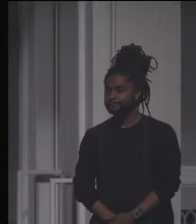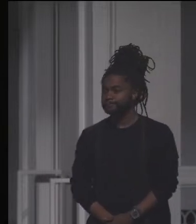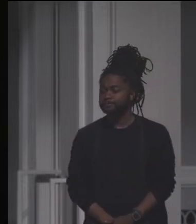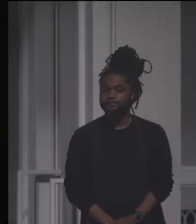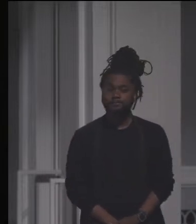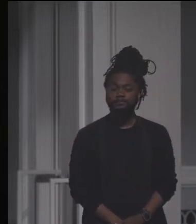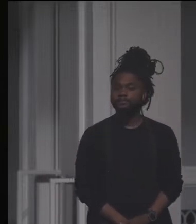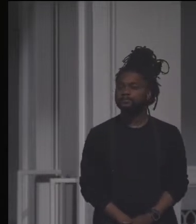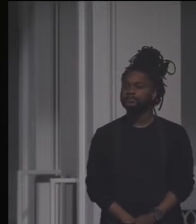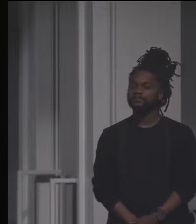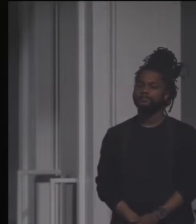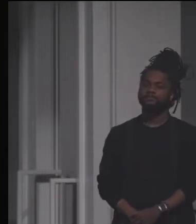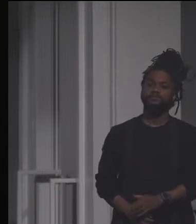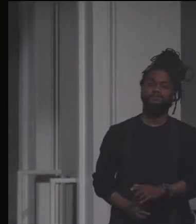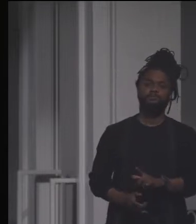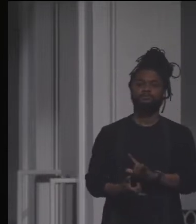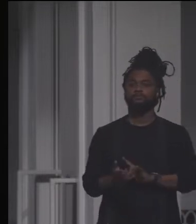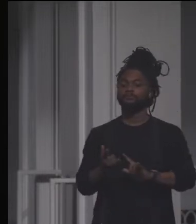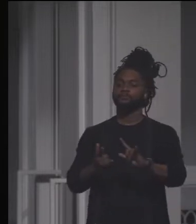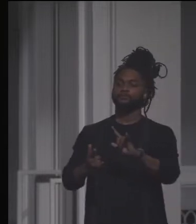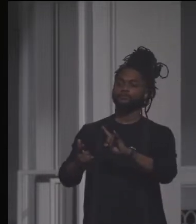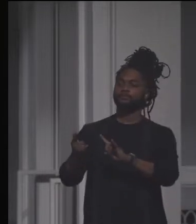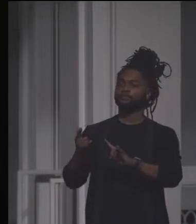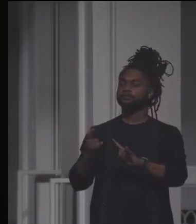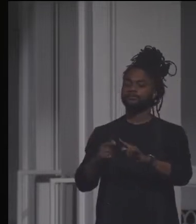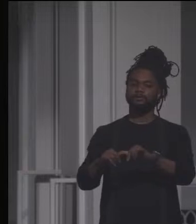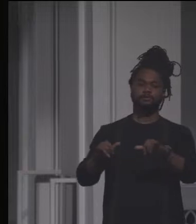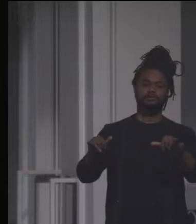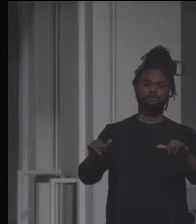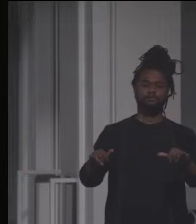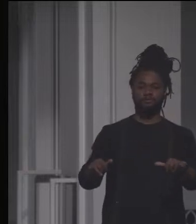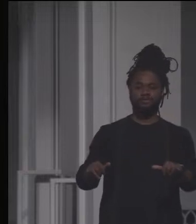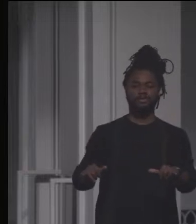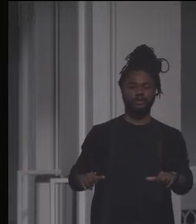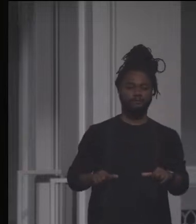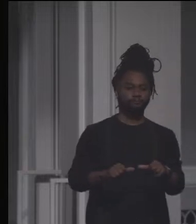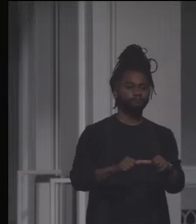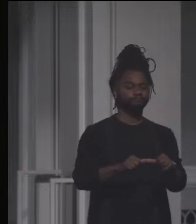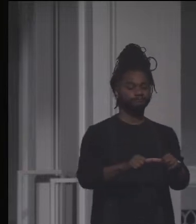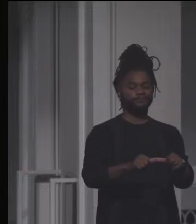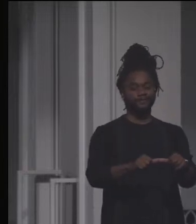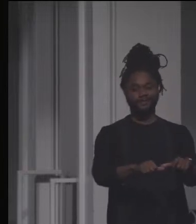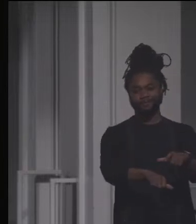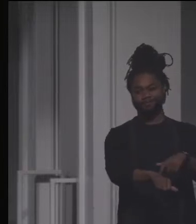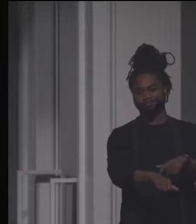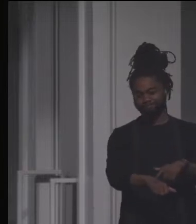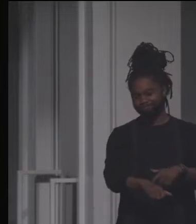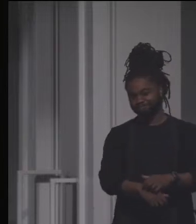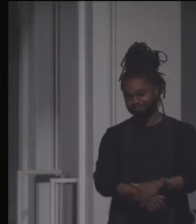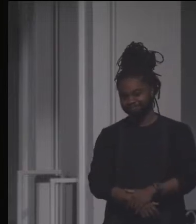And they climbed into the hayloft and stayed for some time.